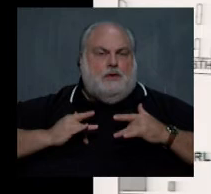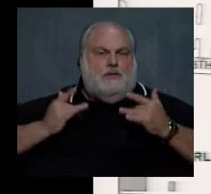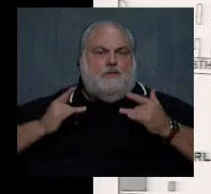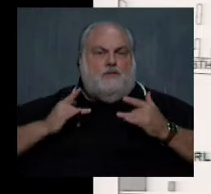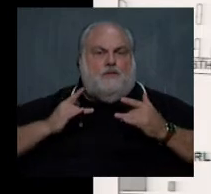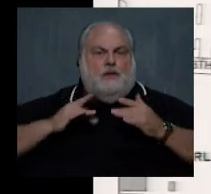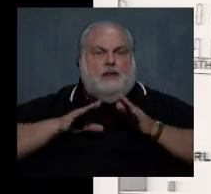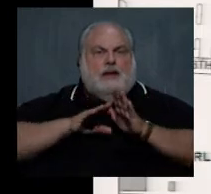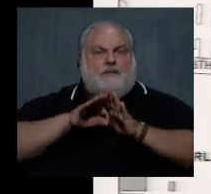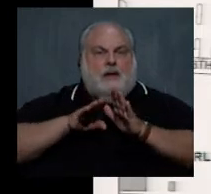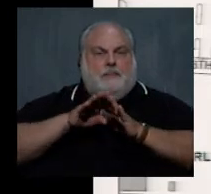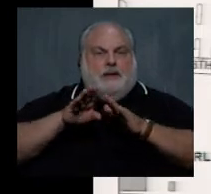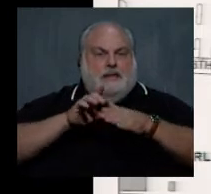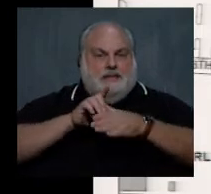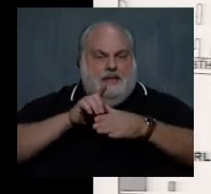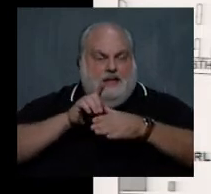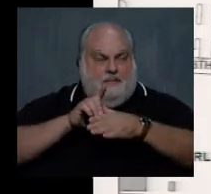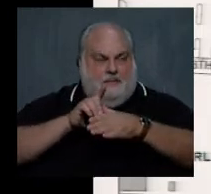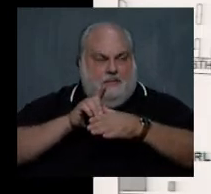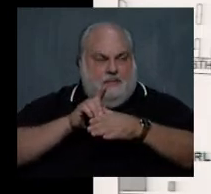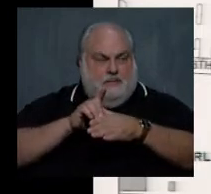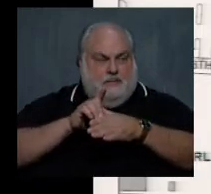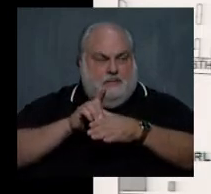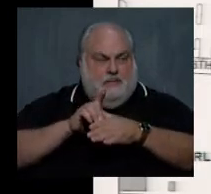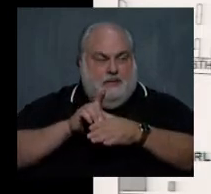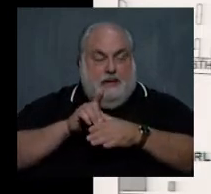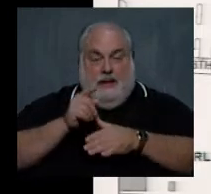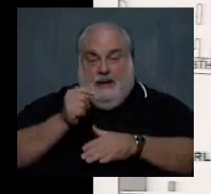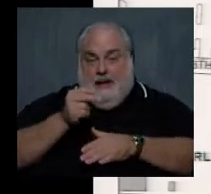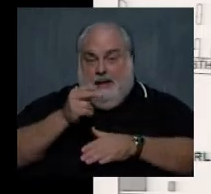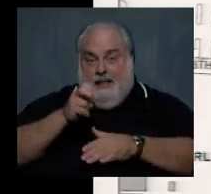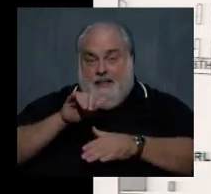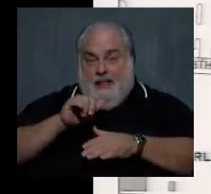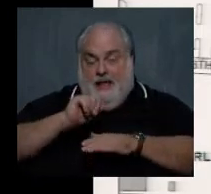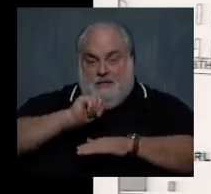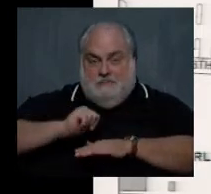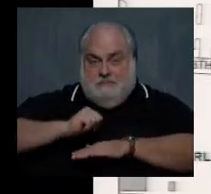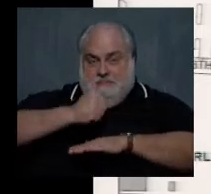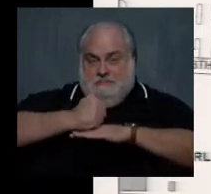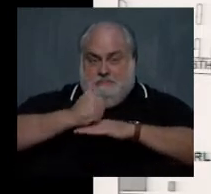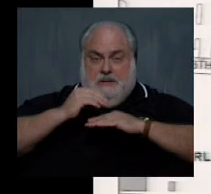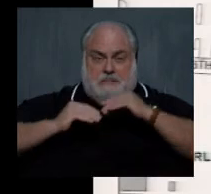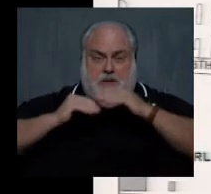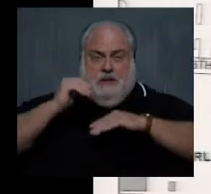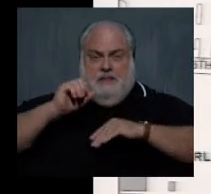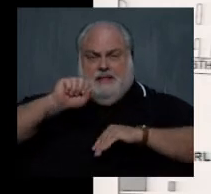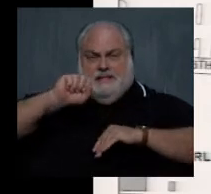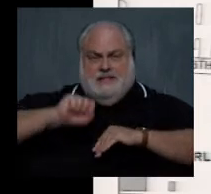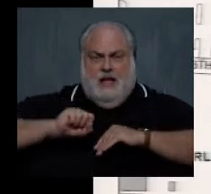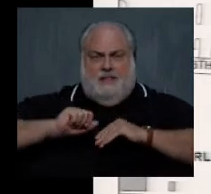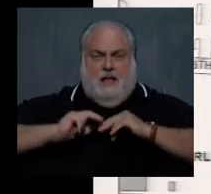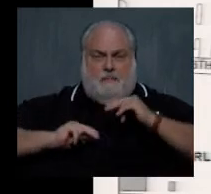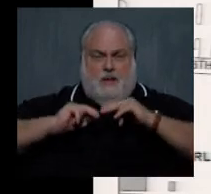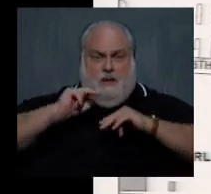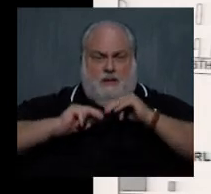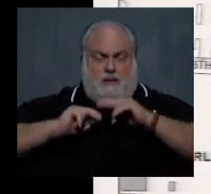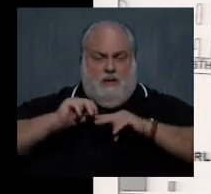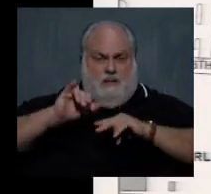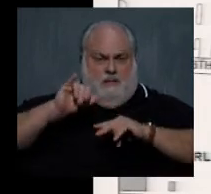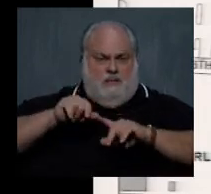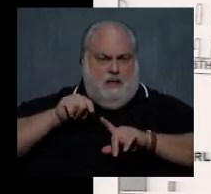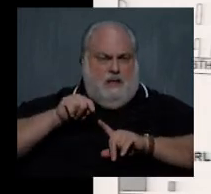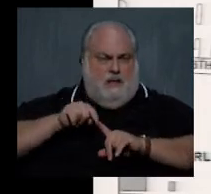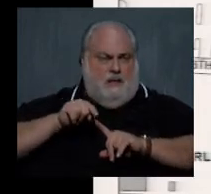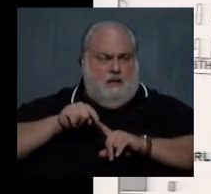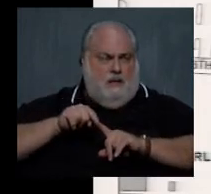Developmentally Disabled, and they had the building built, and it's that southernmost building is what we're talking about,